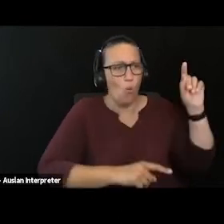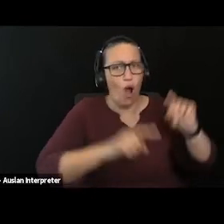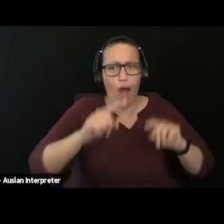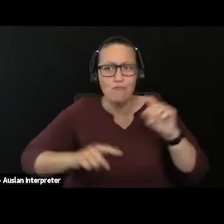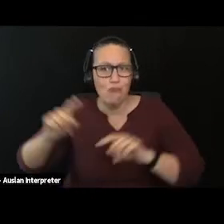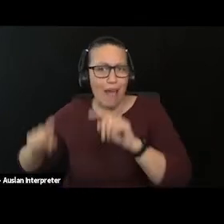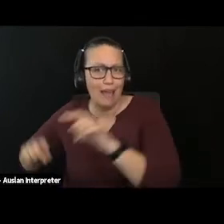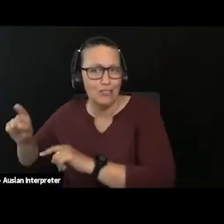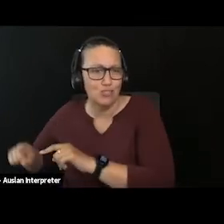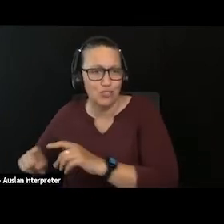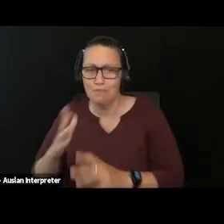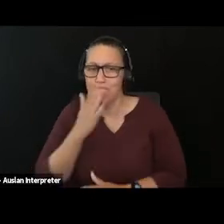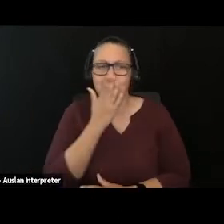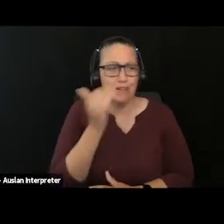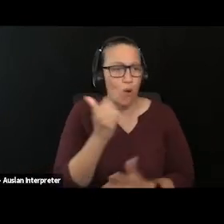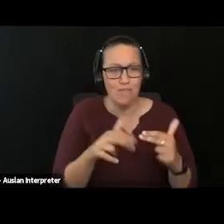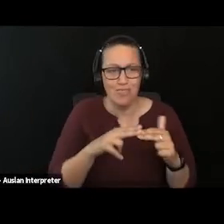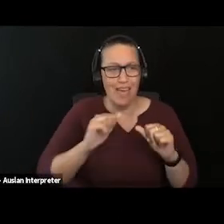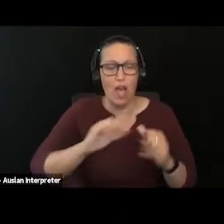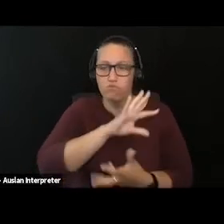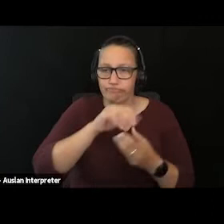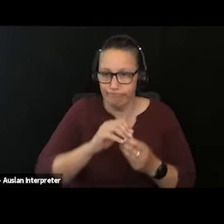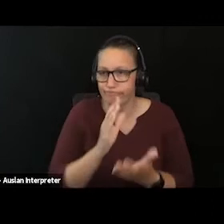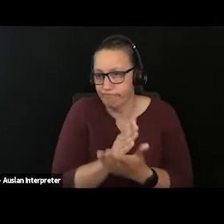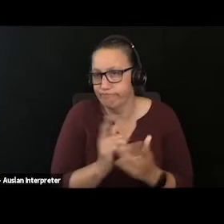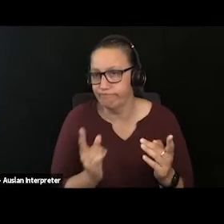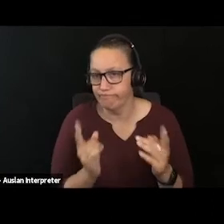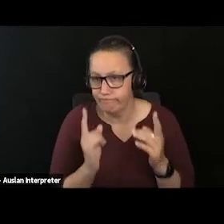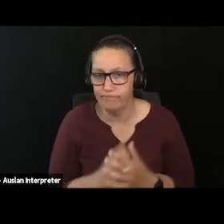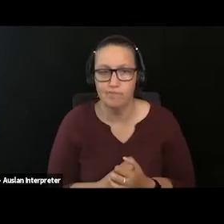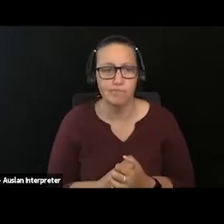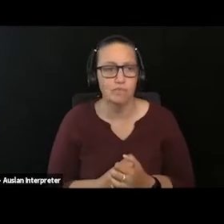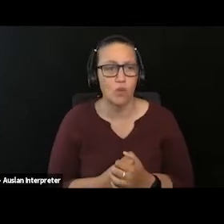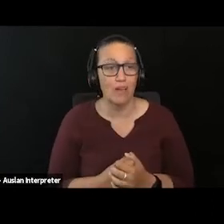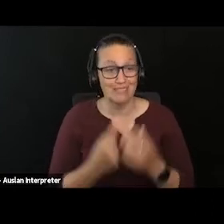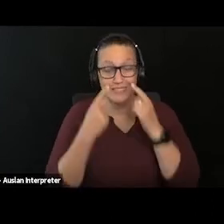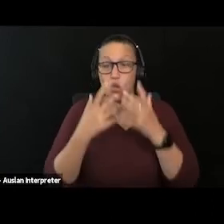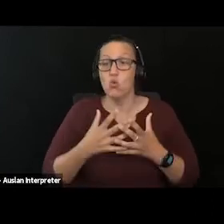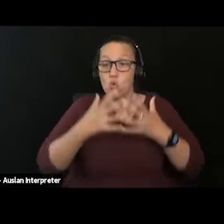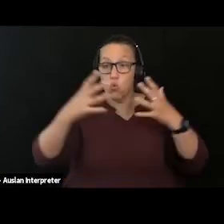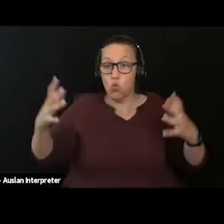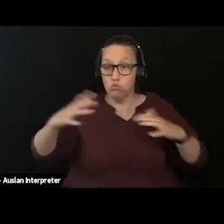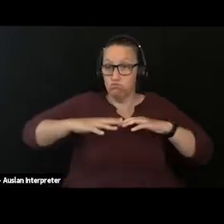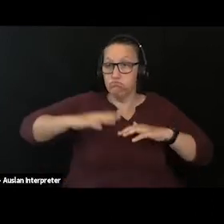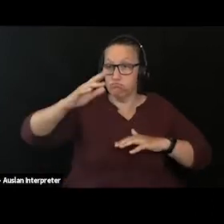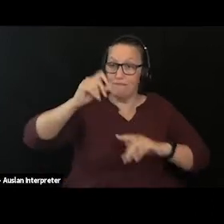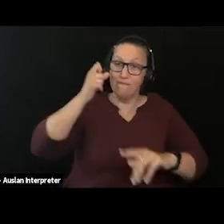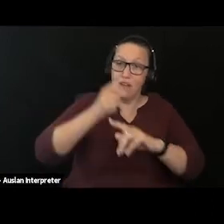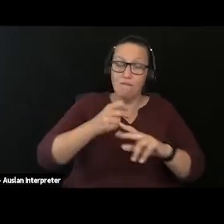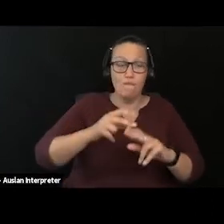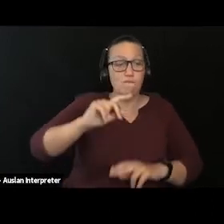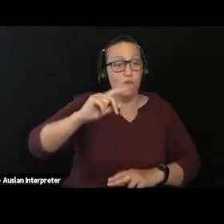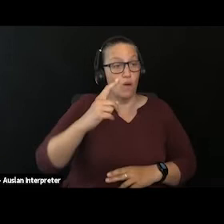no effect on the crude hazard. And what you can see is there's also a particularly large effect in the first 4 weeks